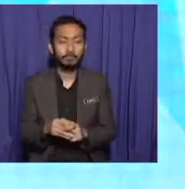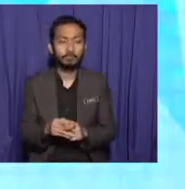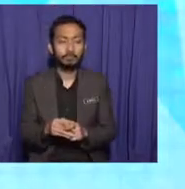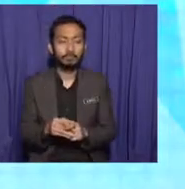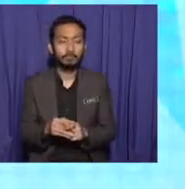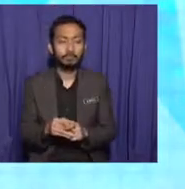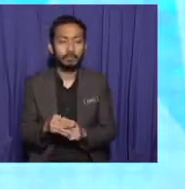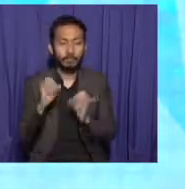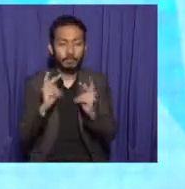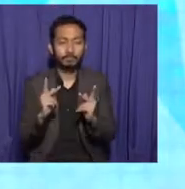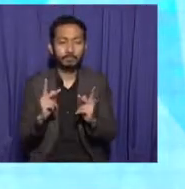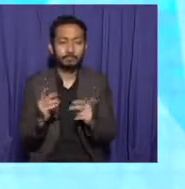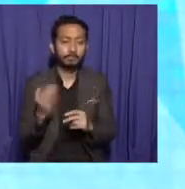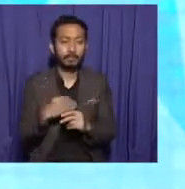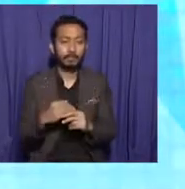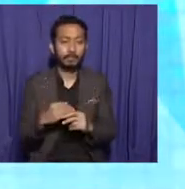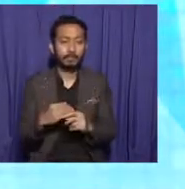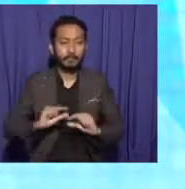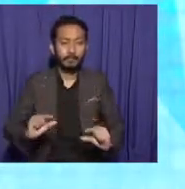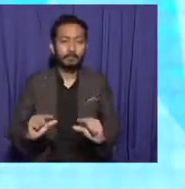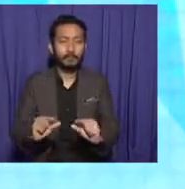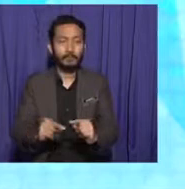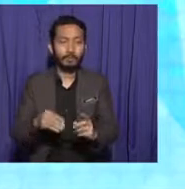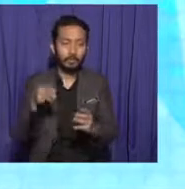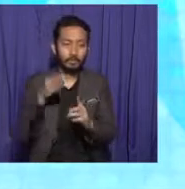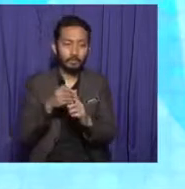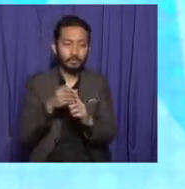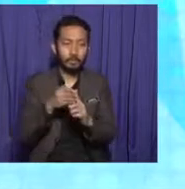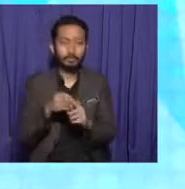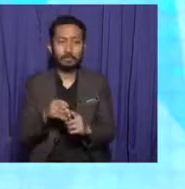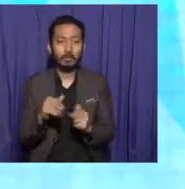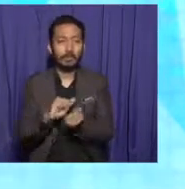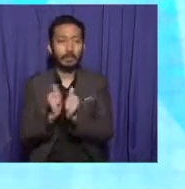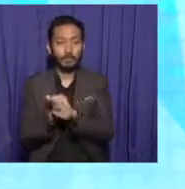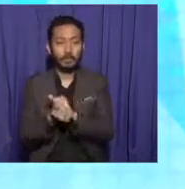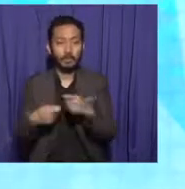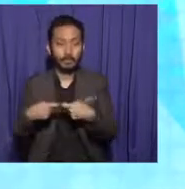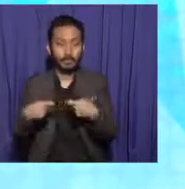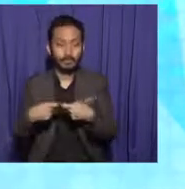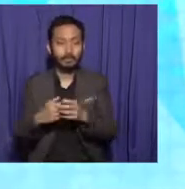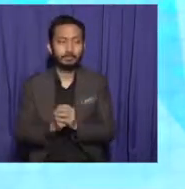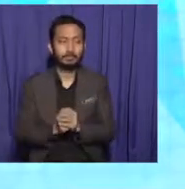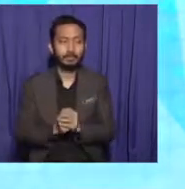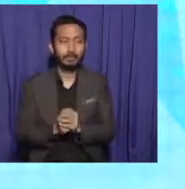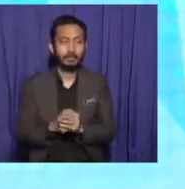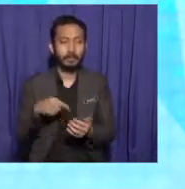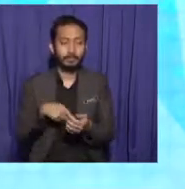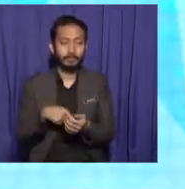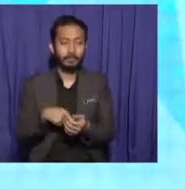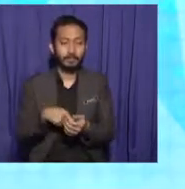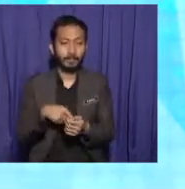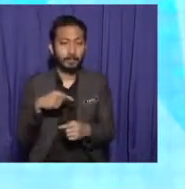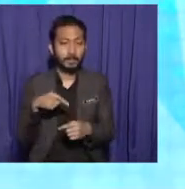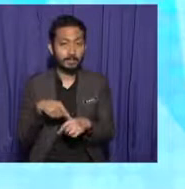So let us move on to the alternating current. In this case, we are going to use a light bulb and plug it into